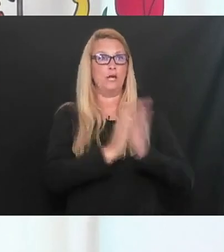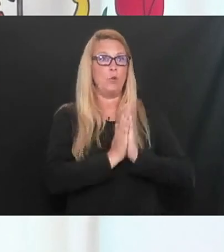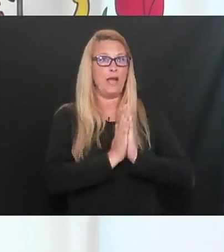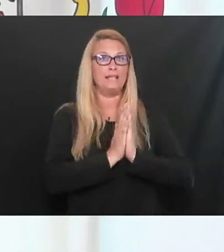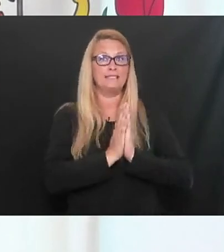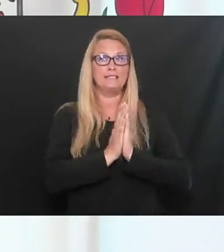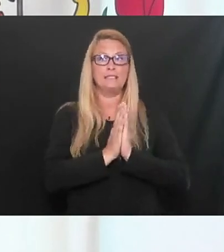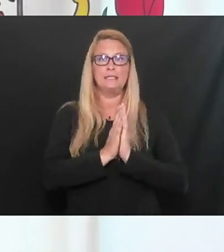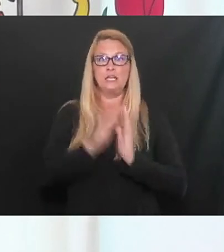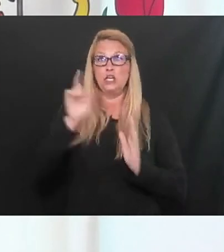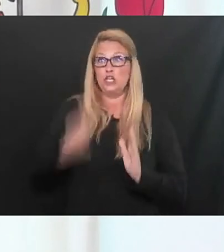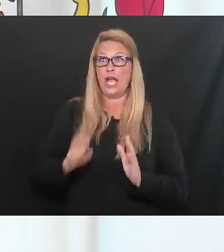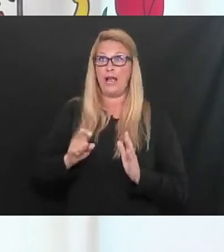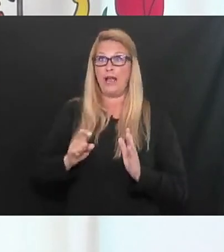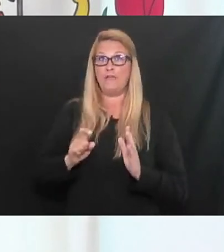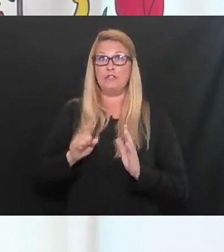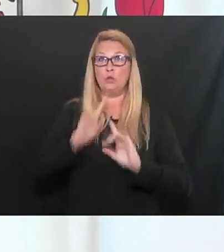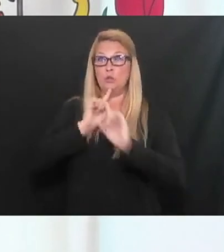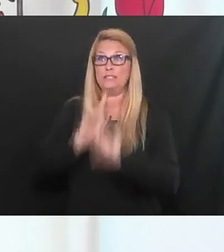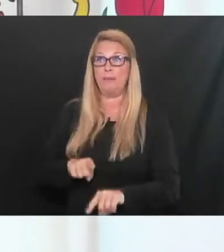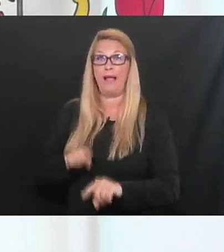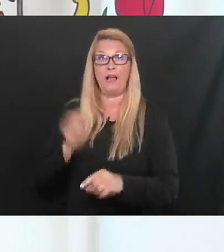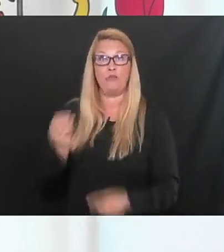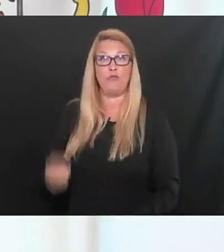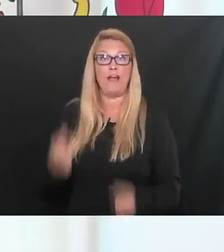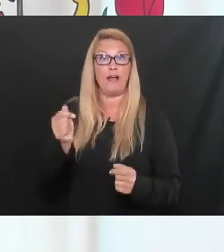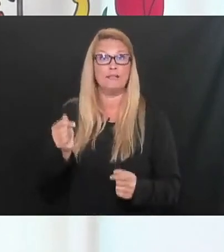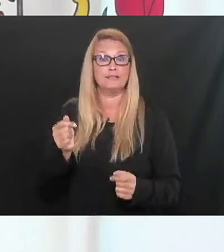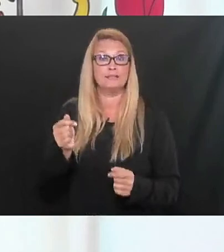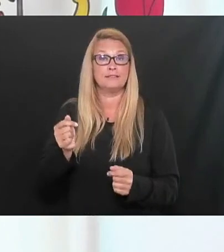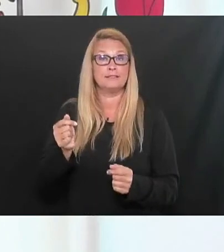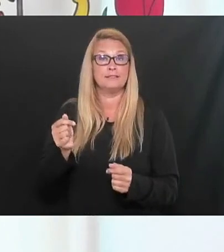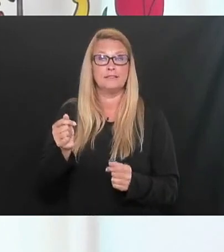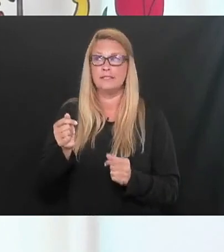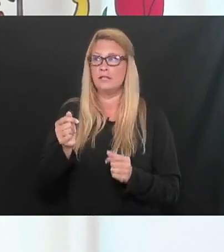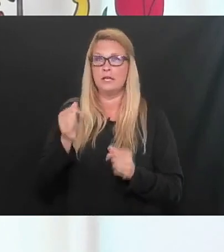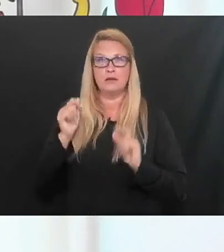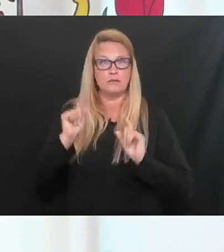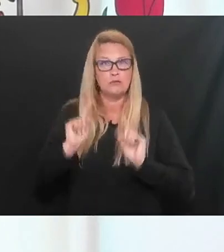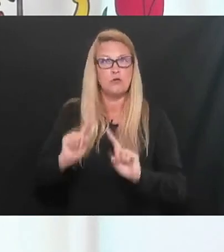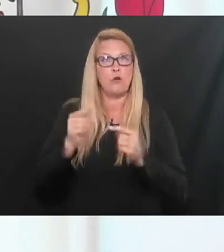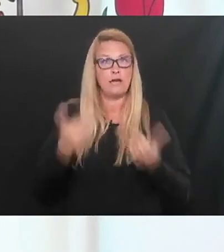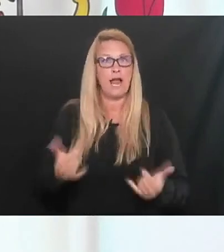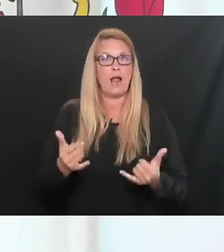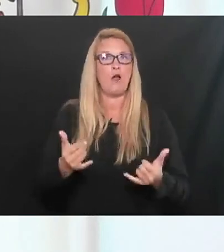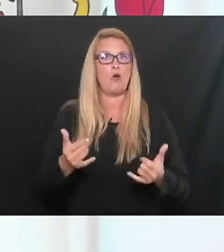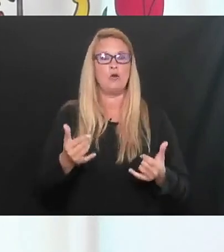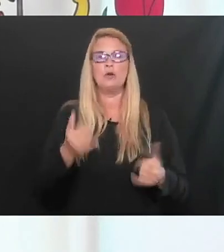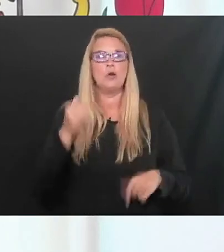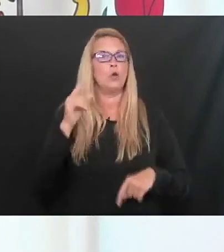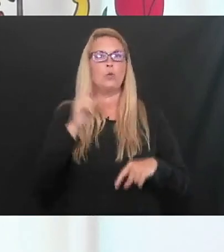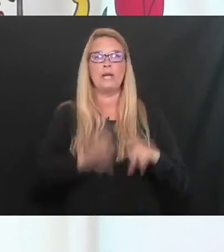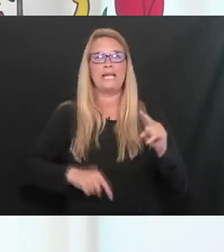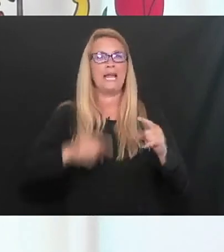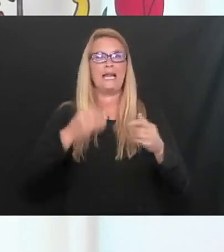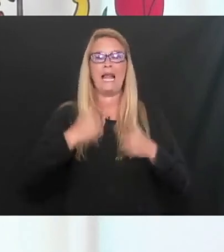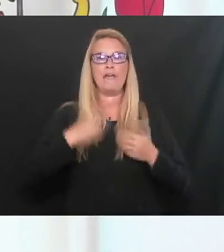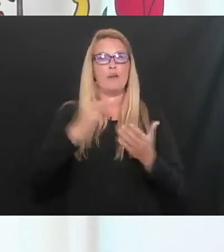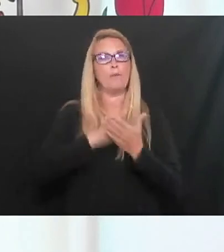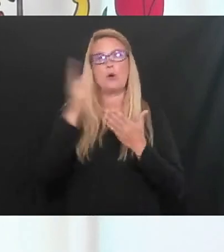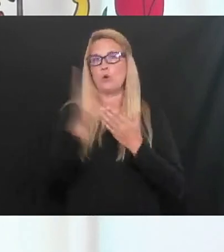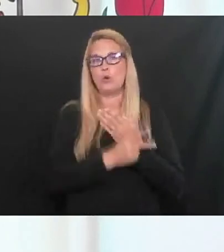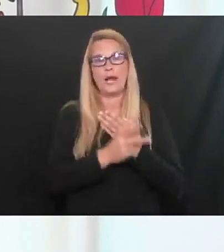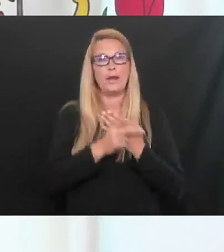and they're saying, you got to move, Justice, you got to go. We got to go right now. We can't go into a program that's going to